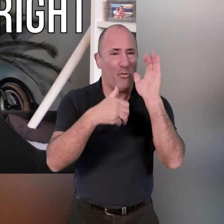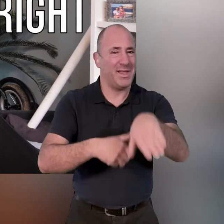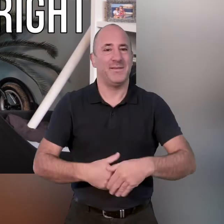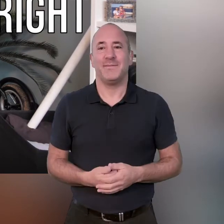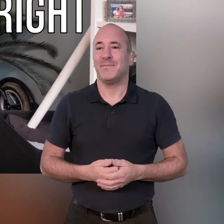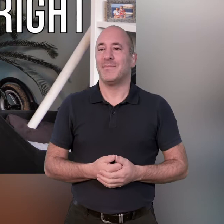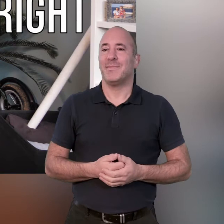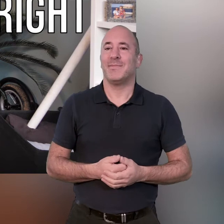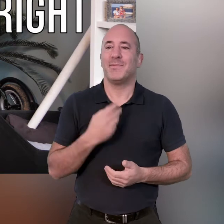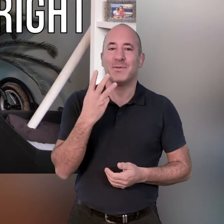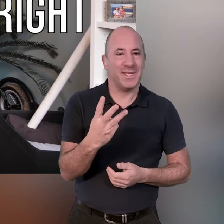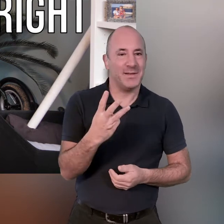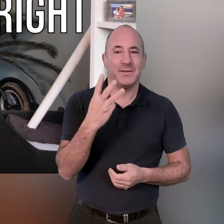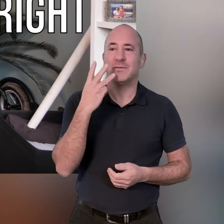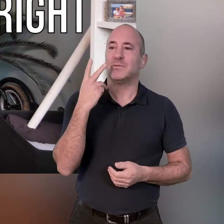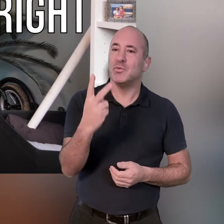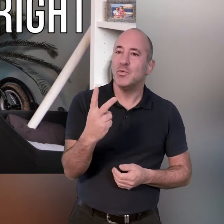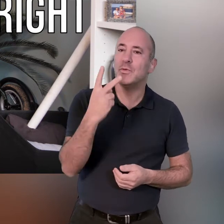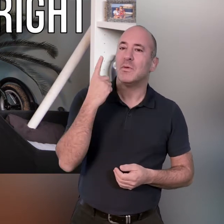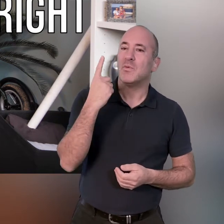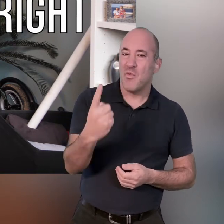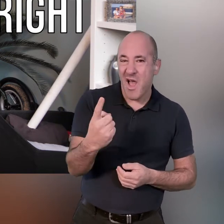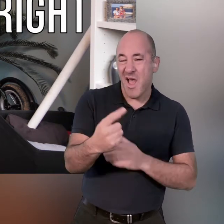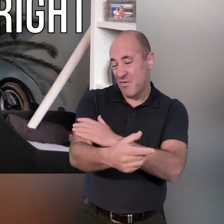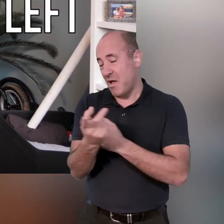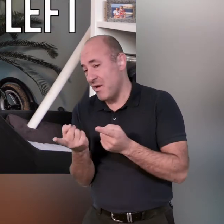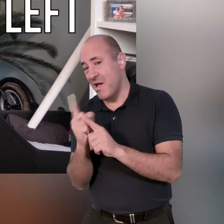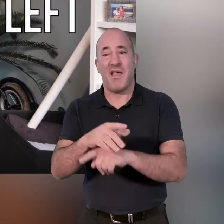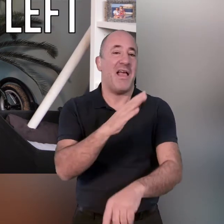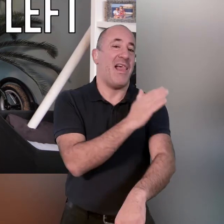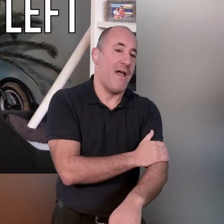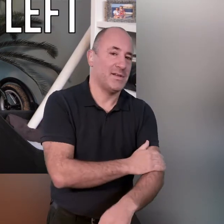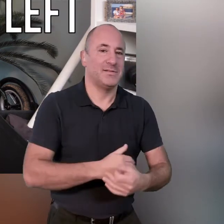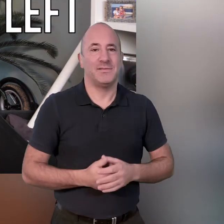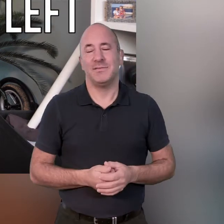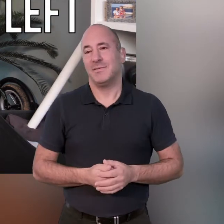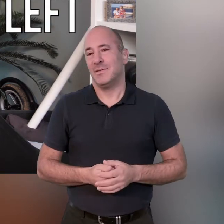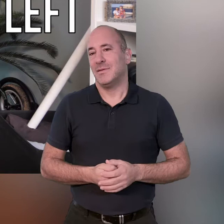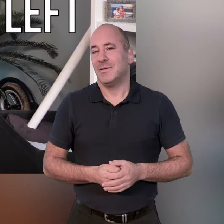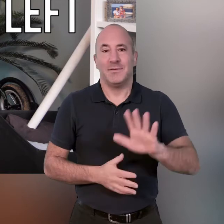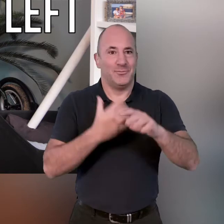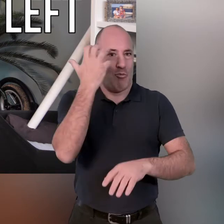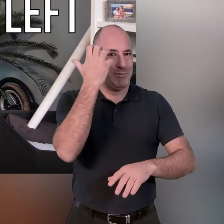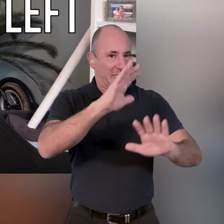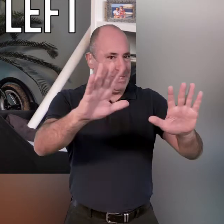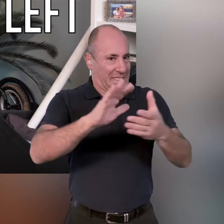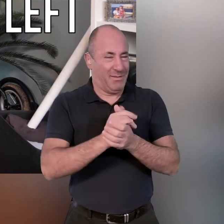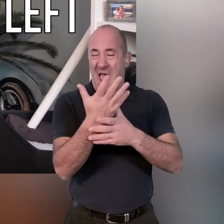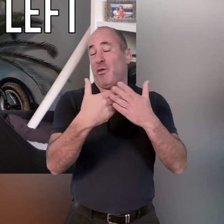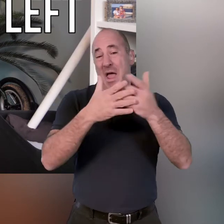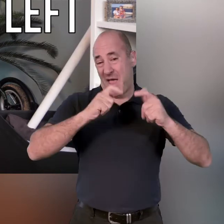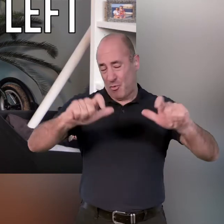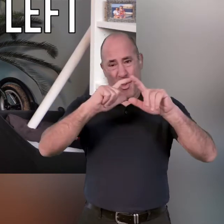okay. 3, 2, 1, changing arms. I apologize for that, but let's